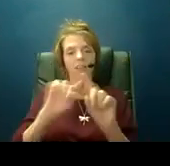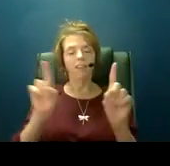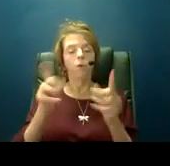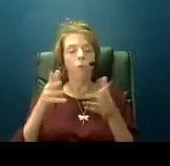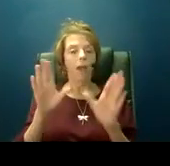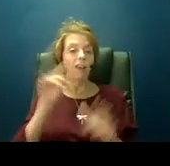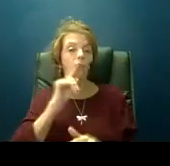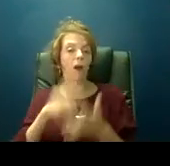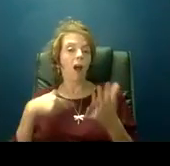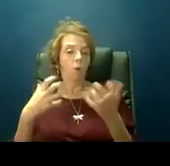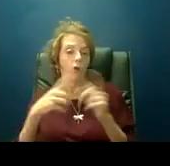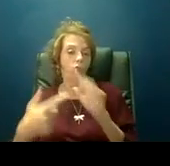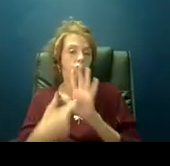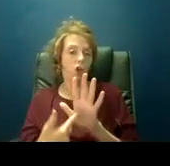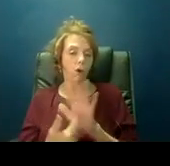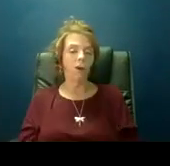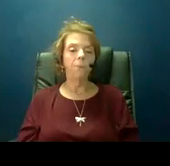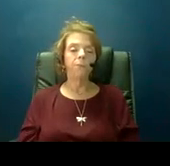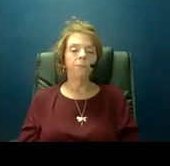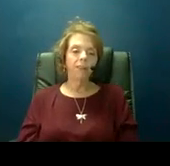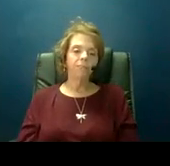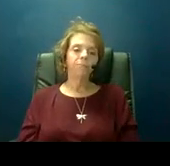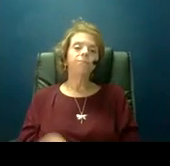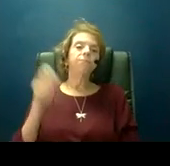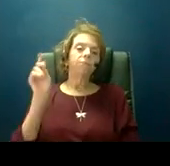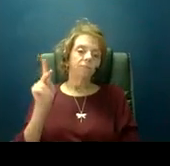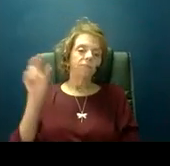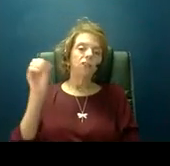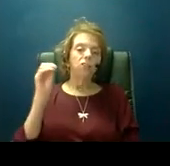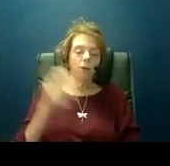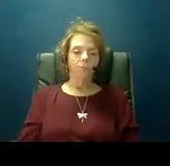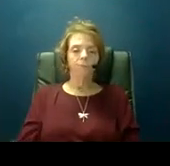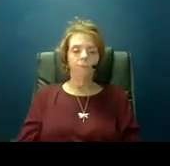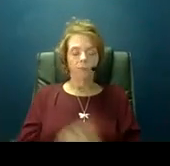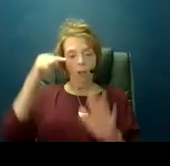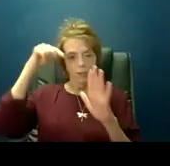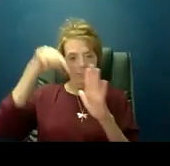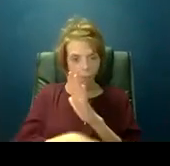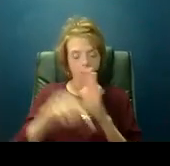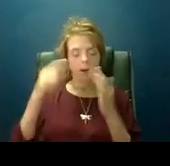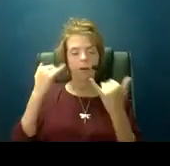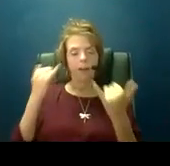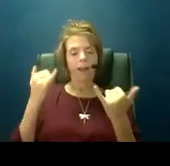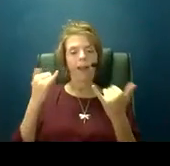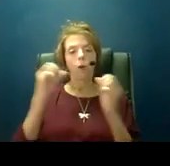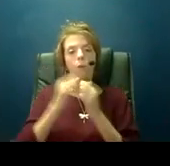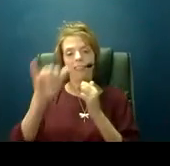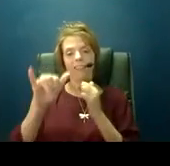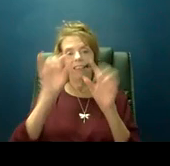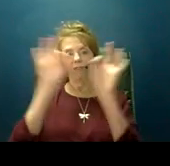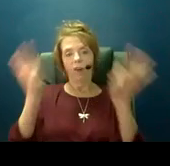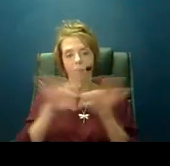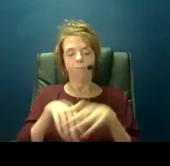is what I wanted to show in that. So kind of diving in a little bit deeper with this framework,